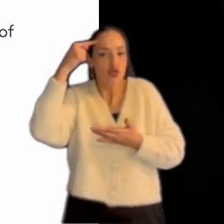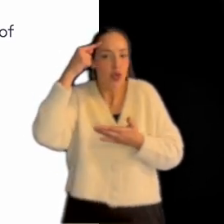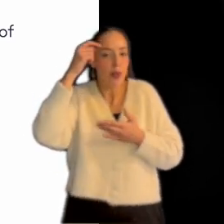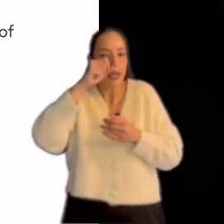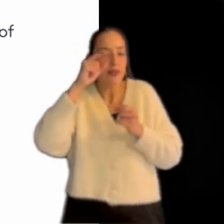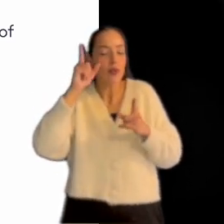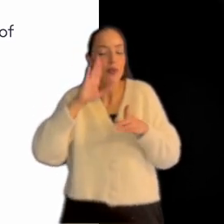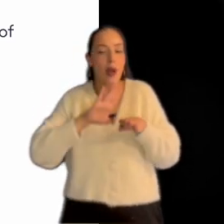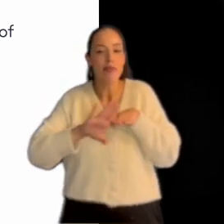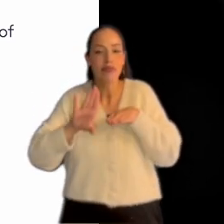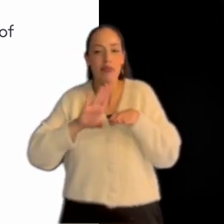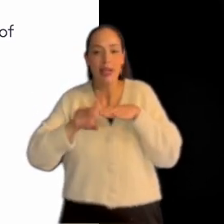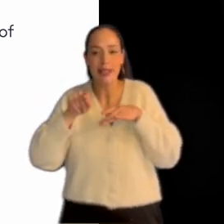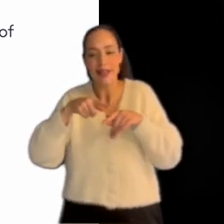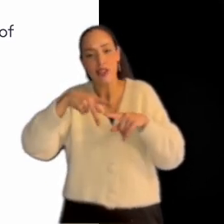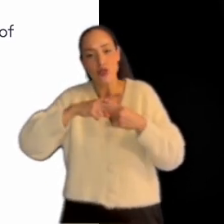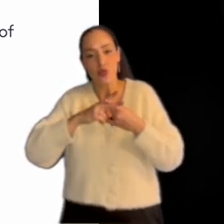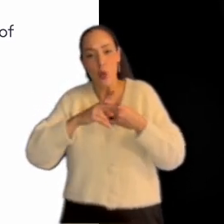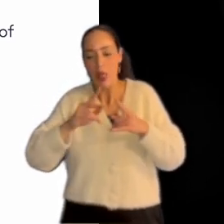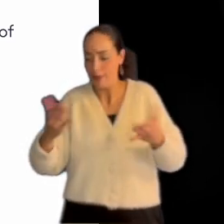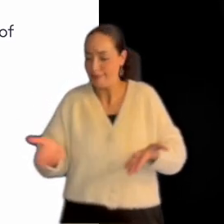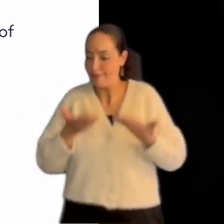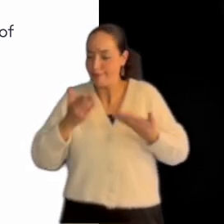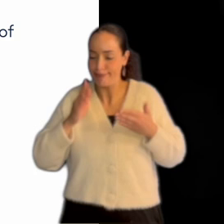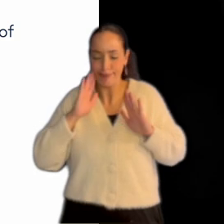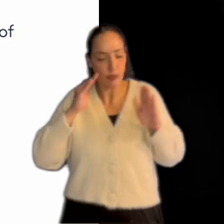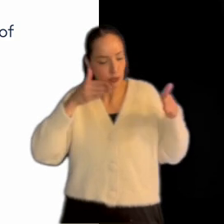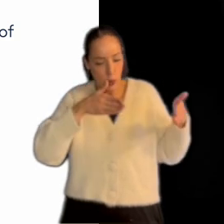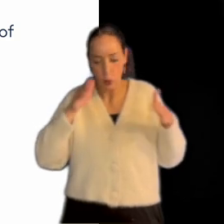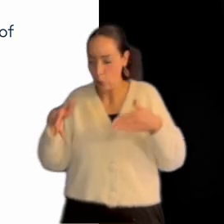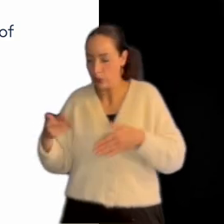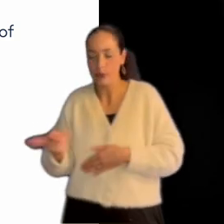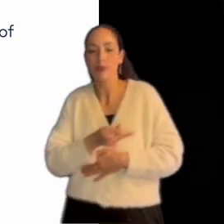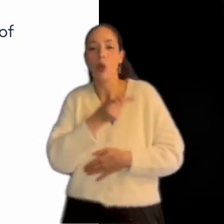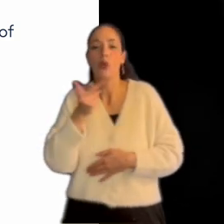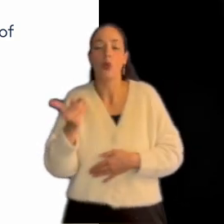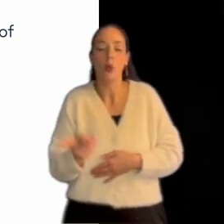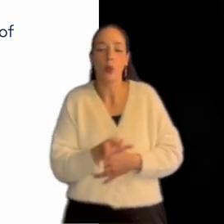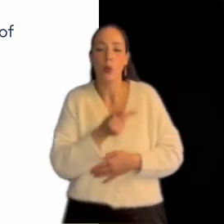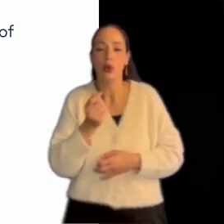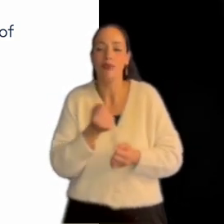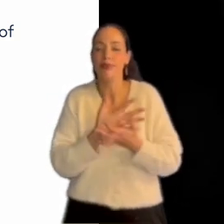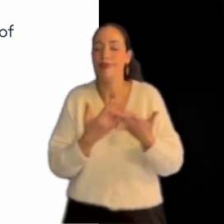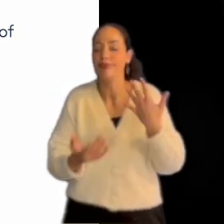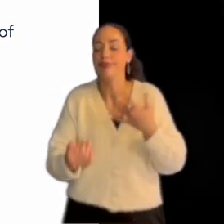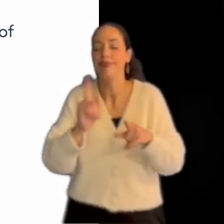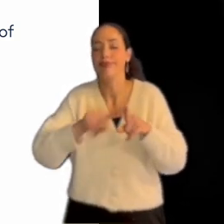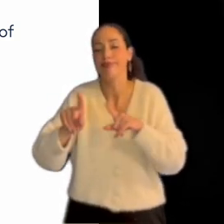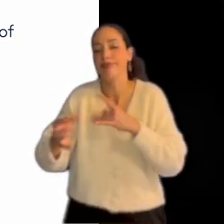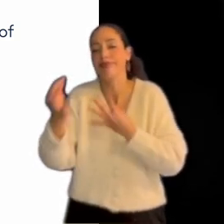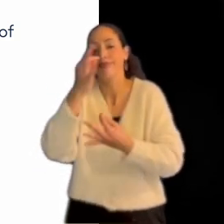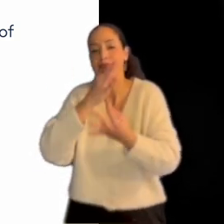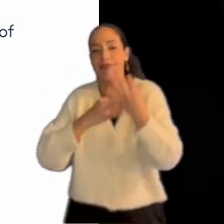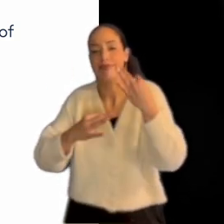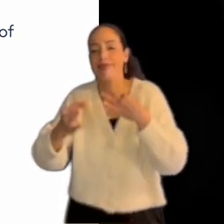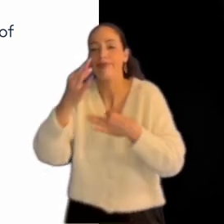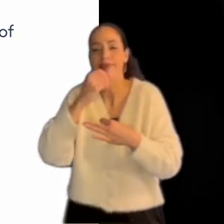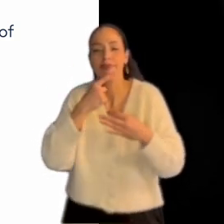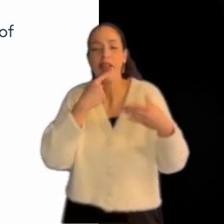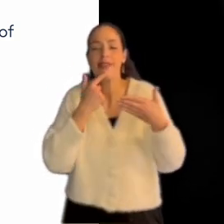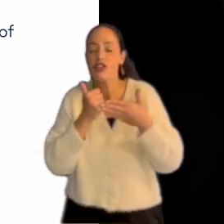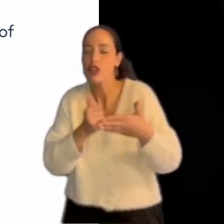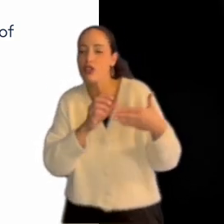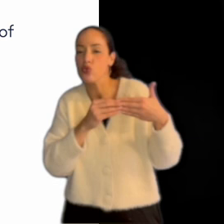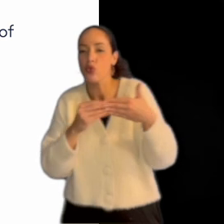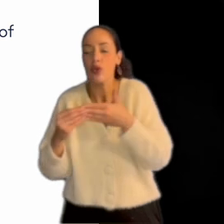There are a number of different questions which are suggested to guide reflective practice. However, I prefer the what, so what, now what model, developed by